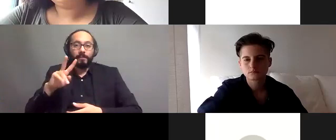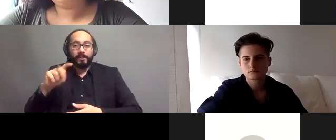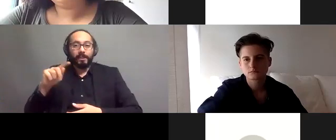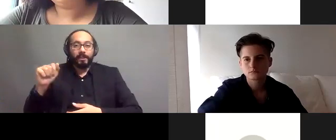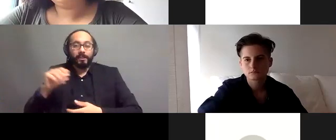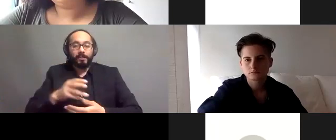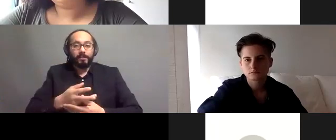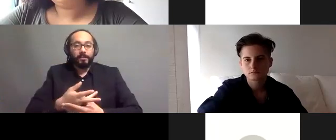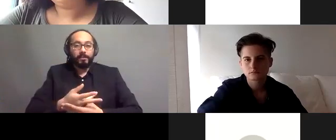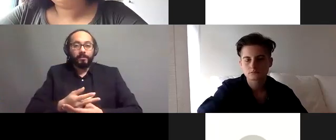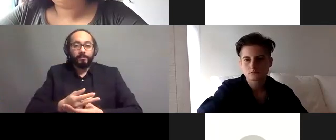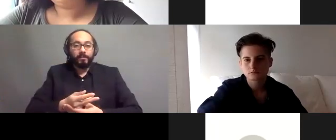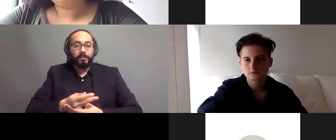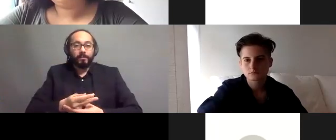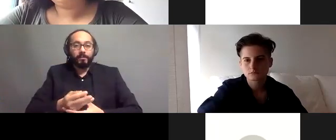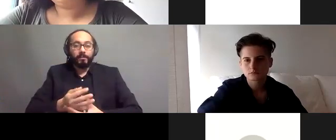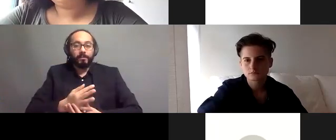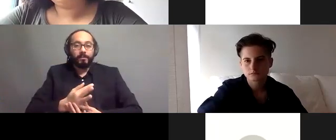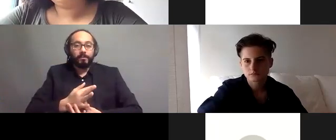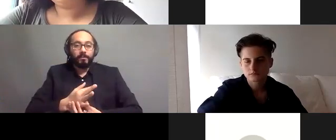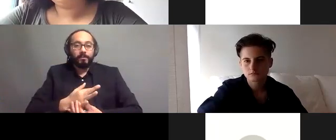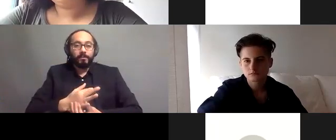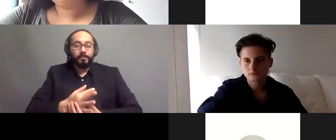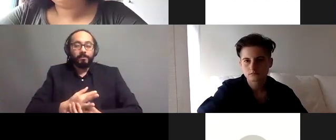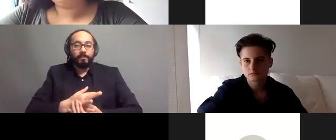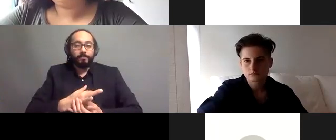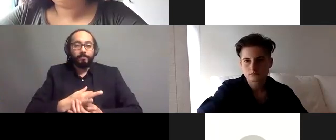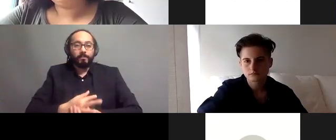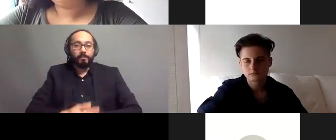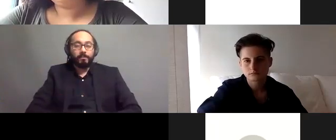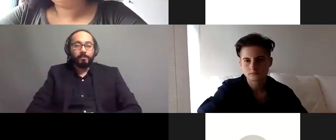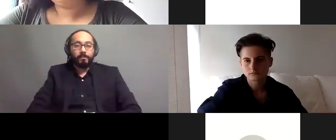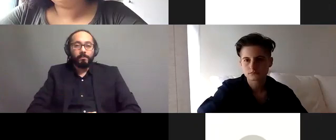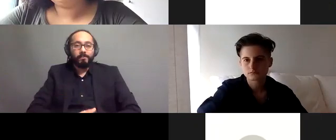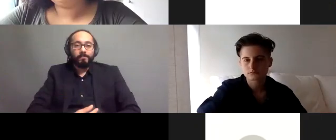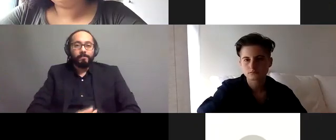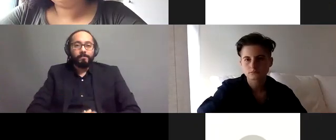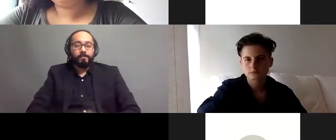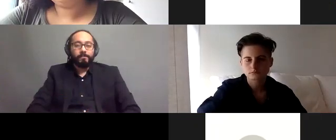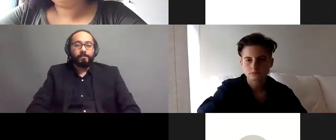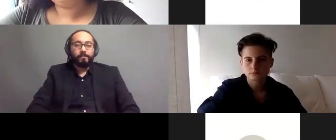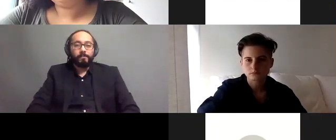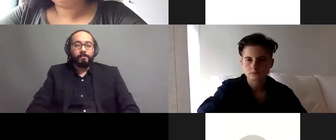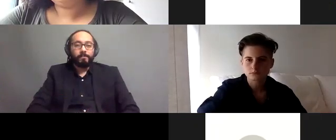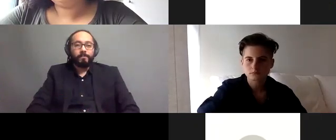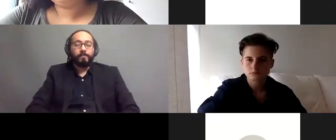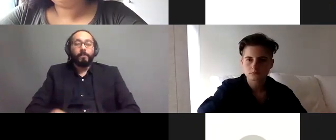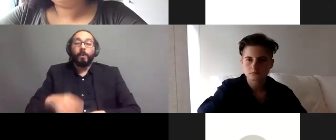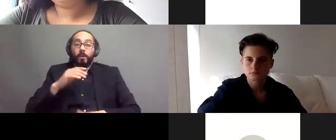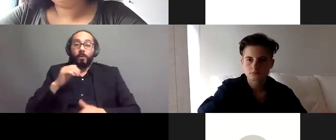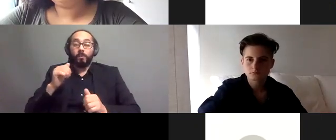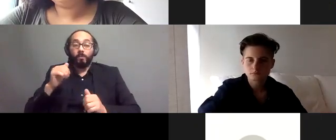Yeah, talking about the importance of communities is, you know, like it's definitely one of the things I've been struggling with in